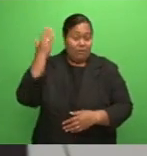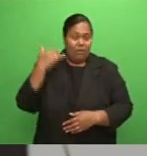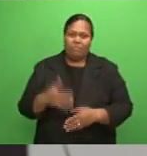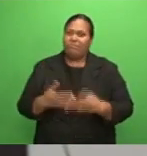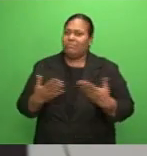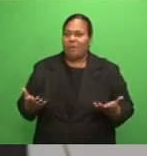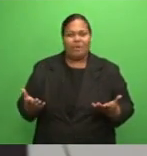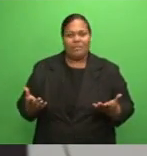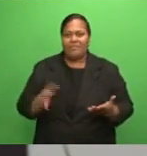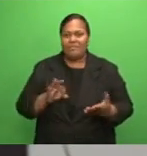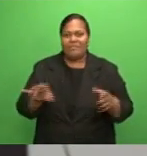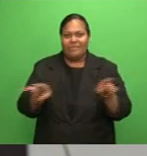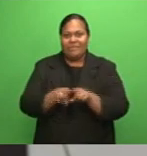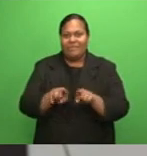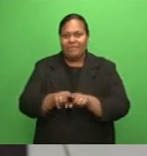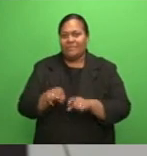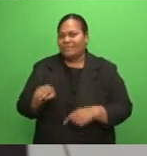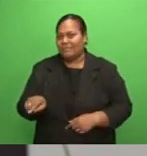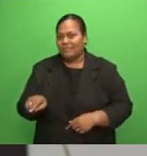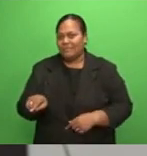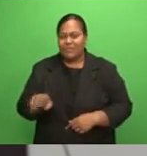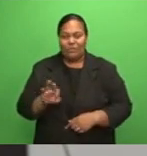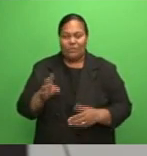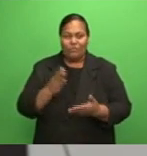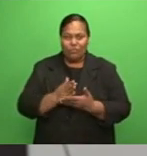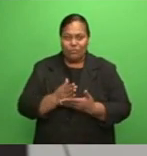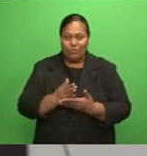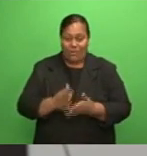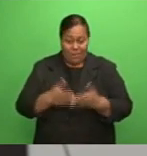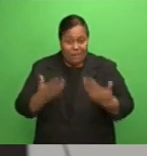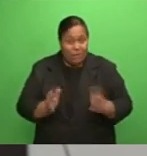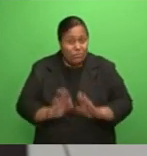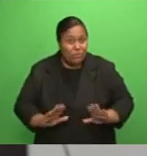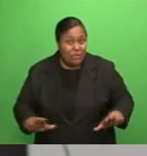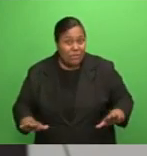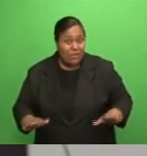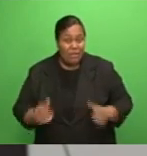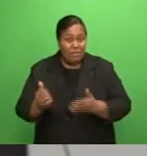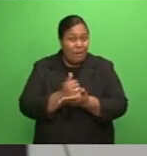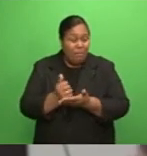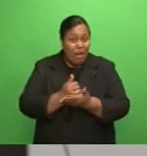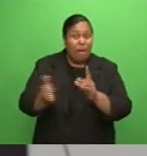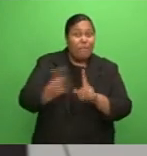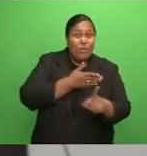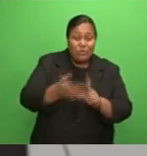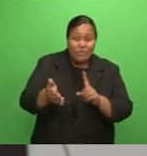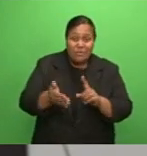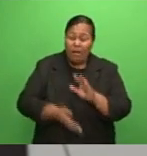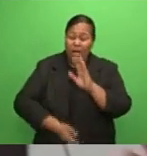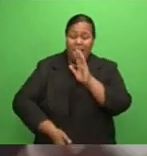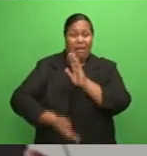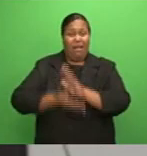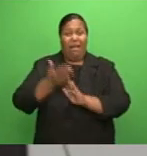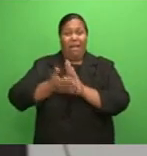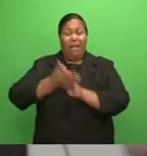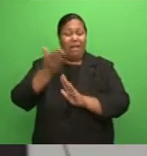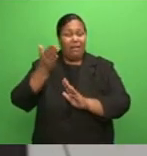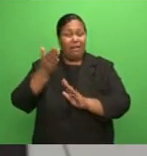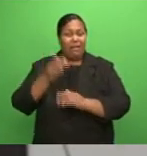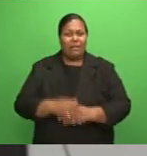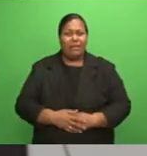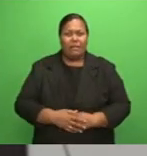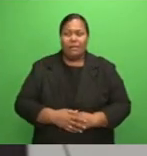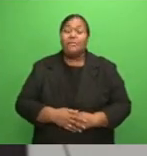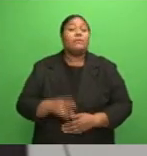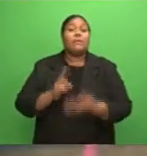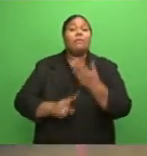circumstances surrounding child abuse in our country now, it's more likely that it's somebody that the